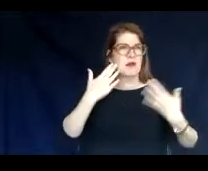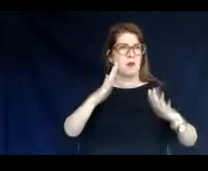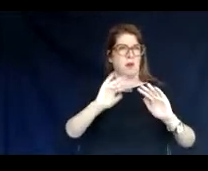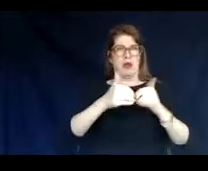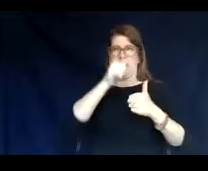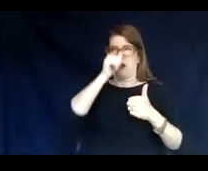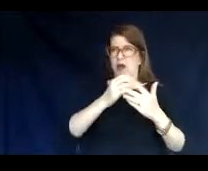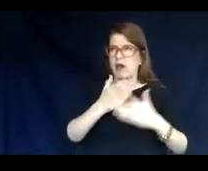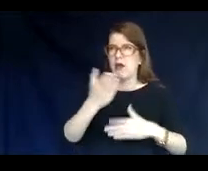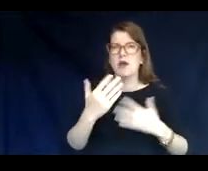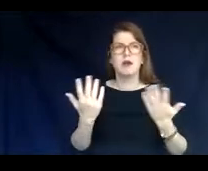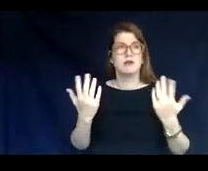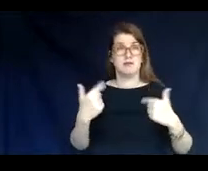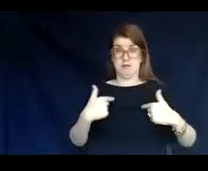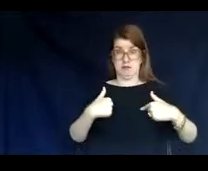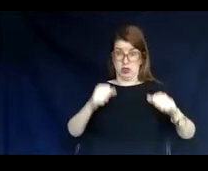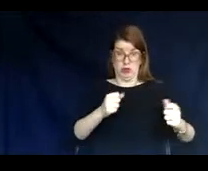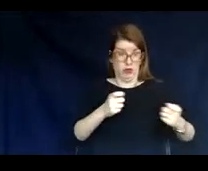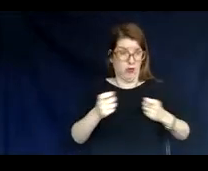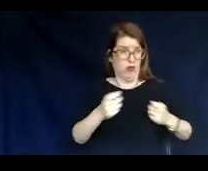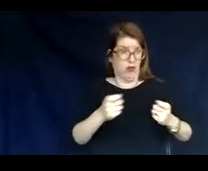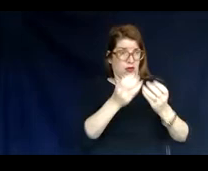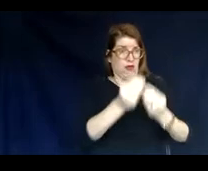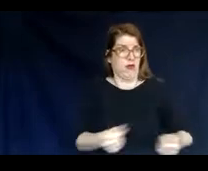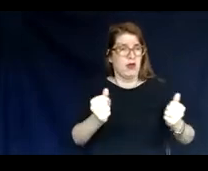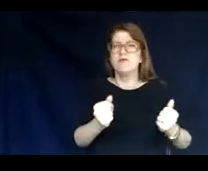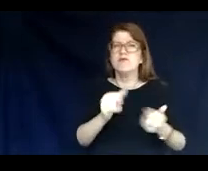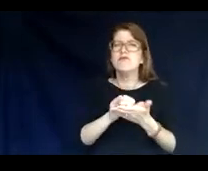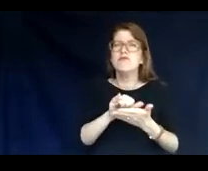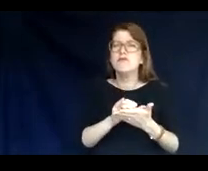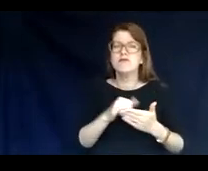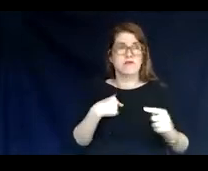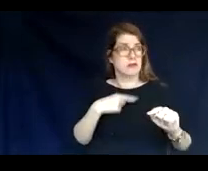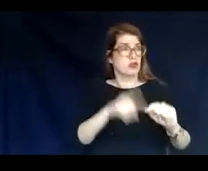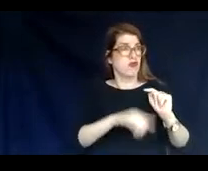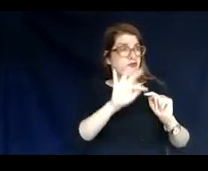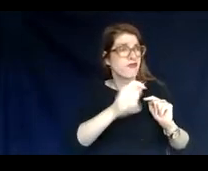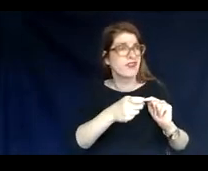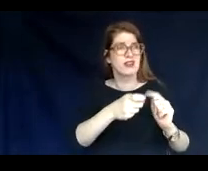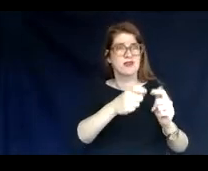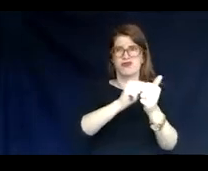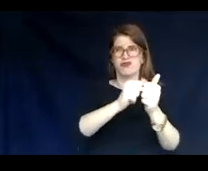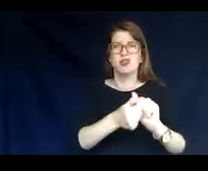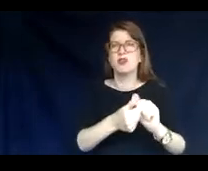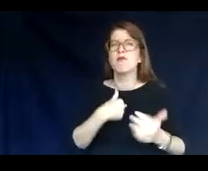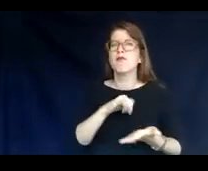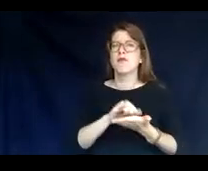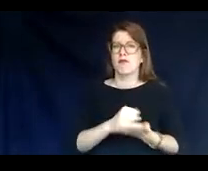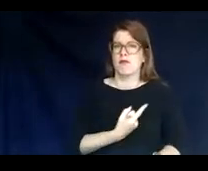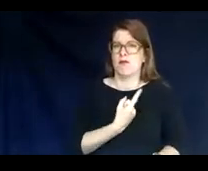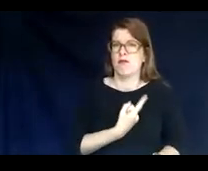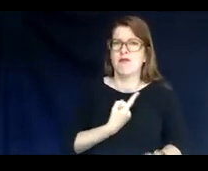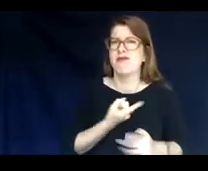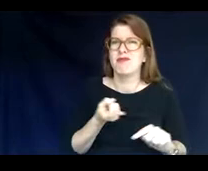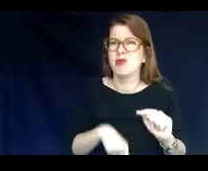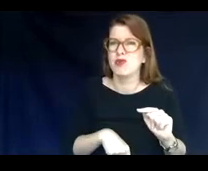I couldn't will my way out of it. I couldn't fix it. I couldn't change it. And I know for so many